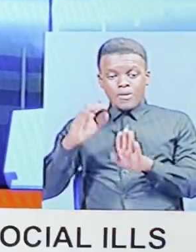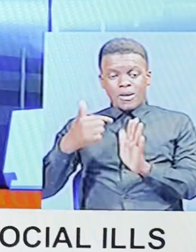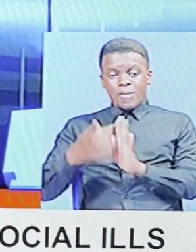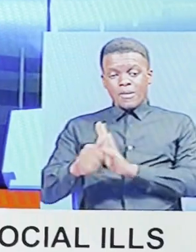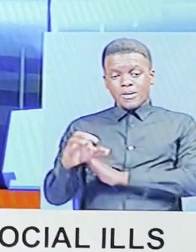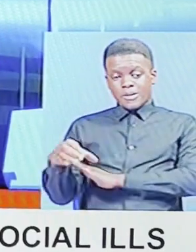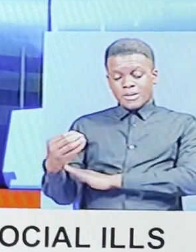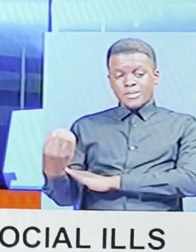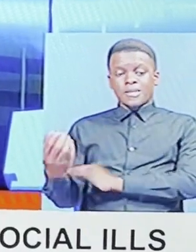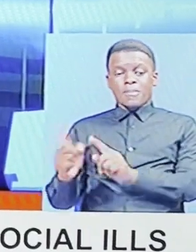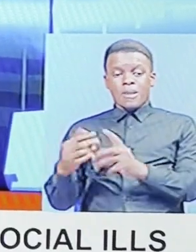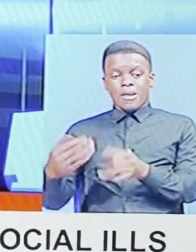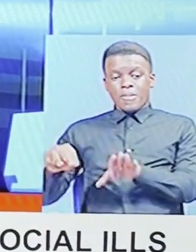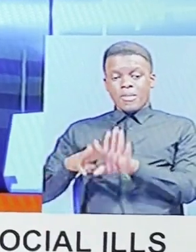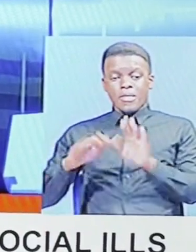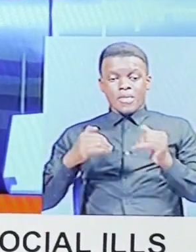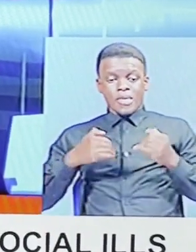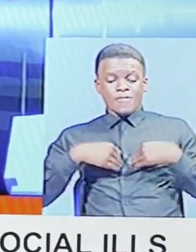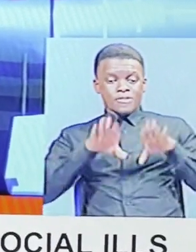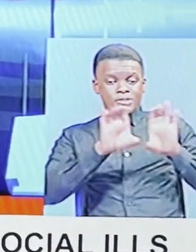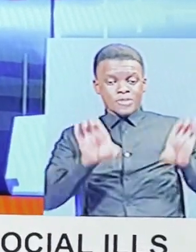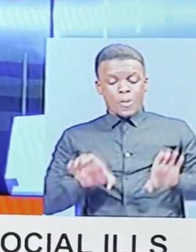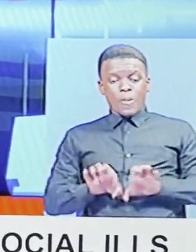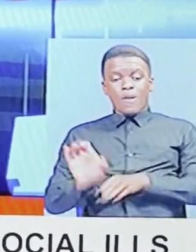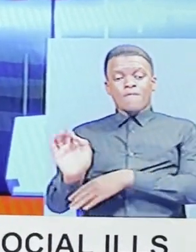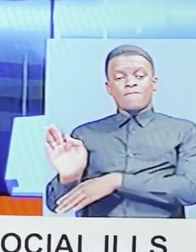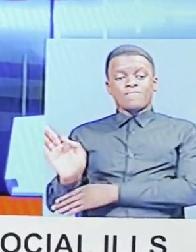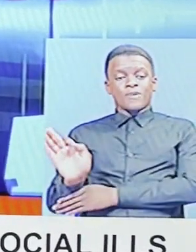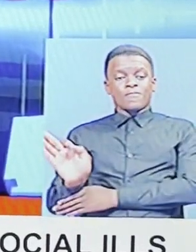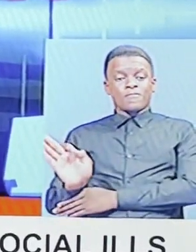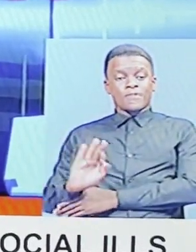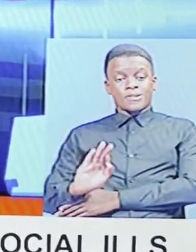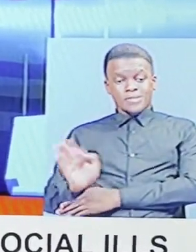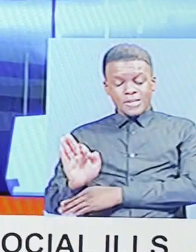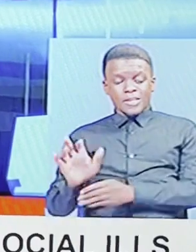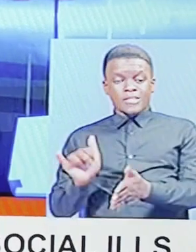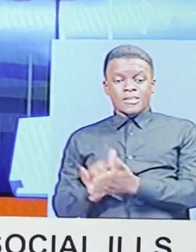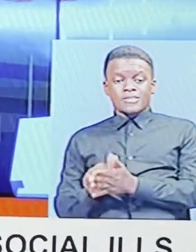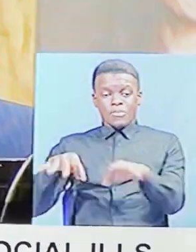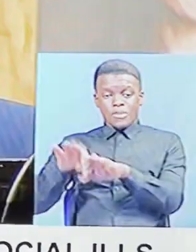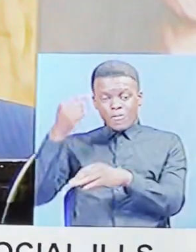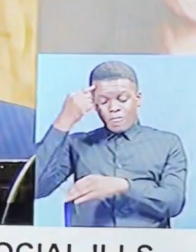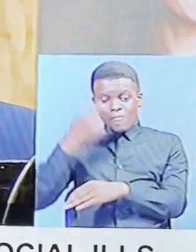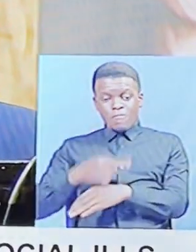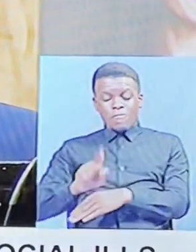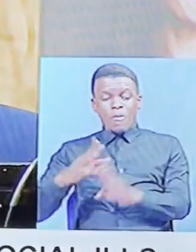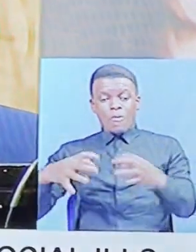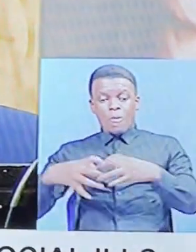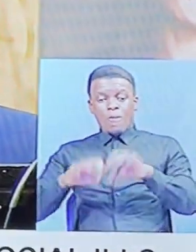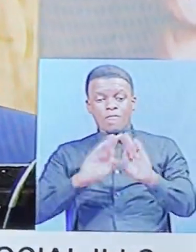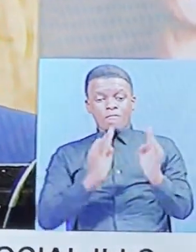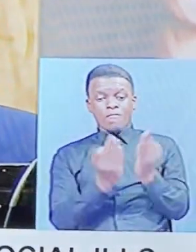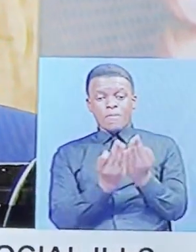graduated with certificates on Friday at an event which attracted many people in Francis Town. They raised their